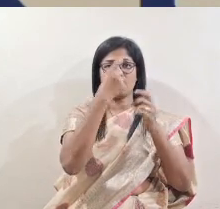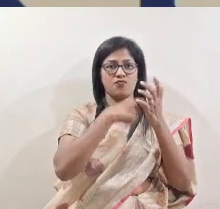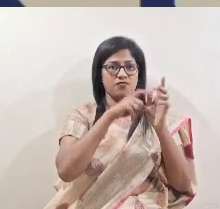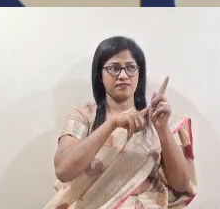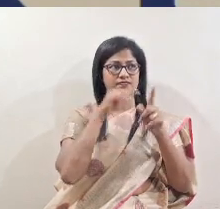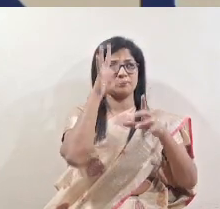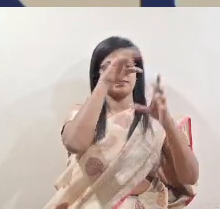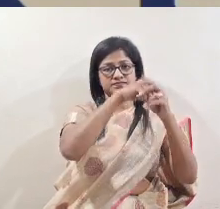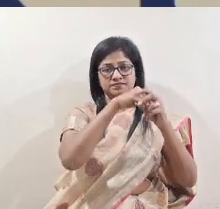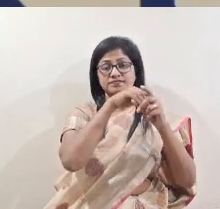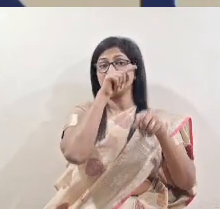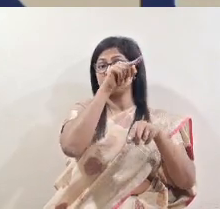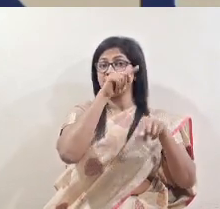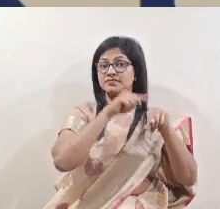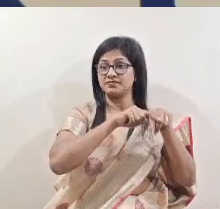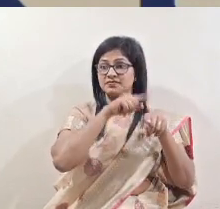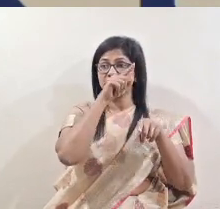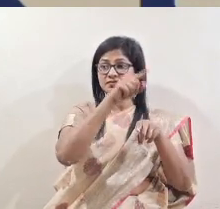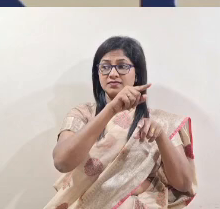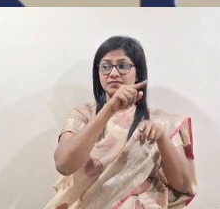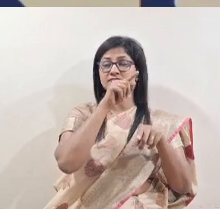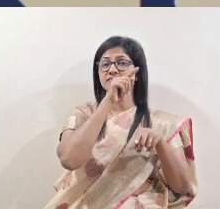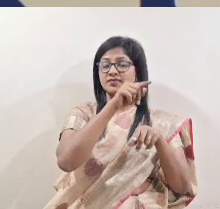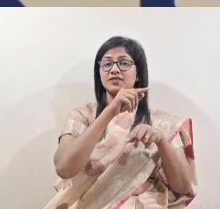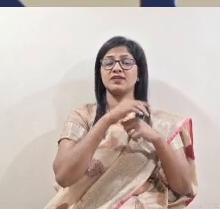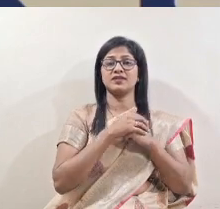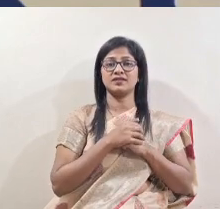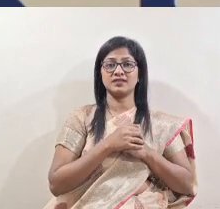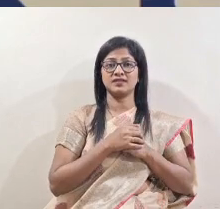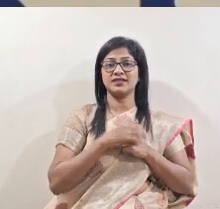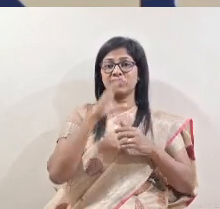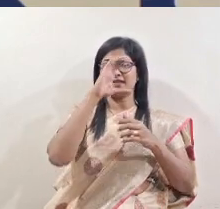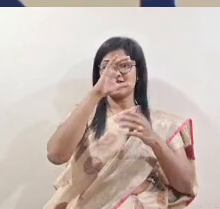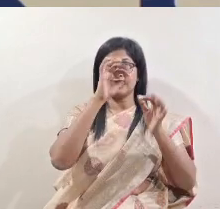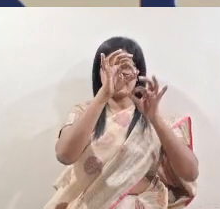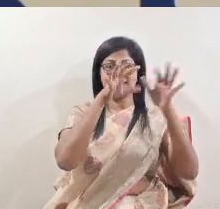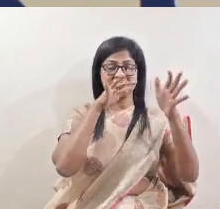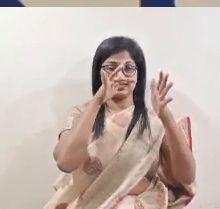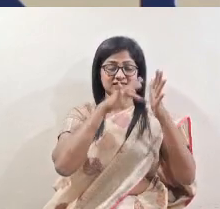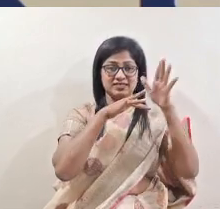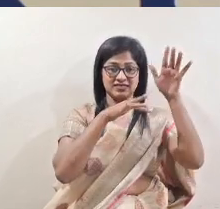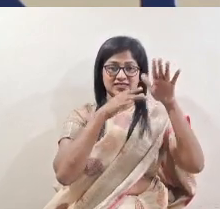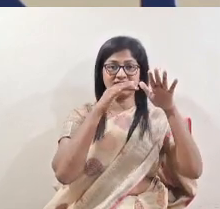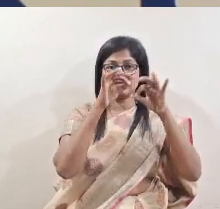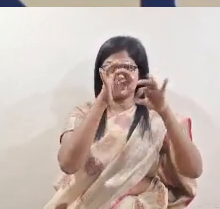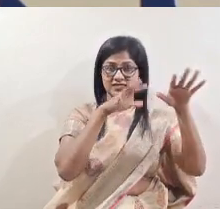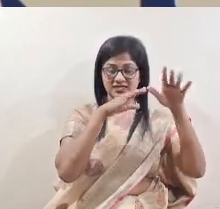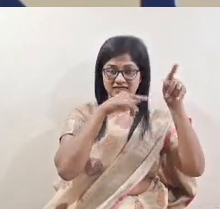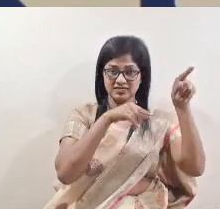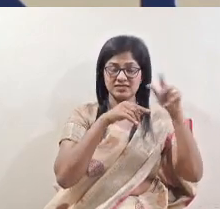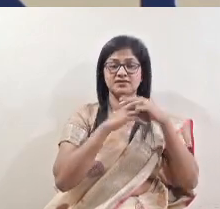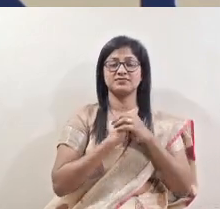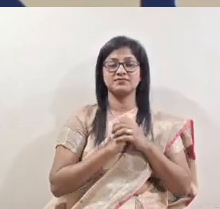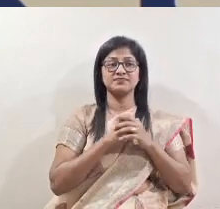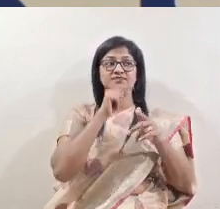and that time, the 2 years that the Calgary city, the